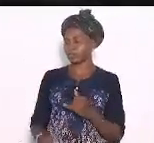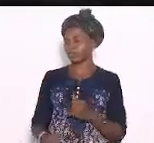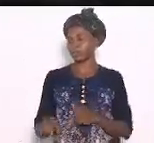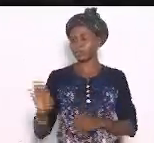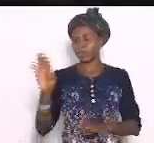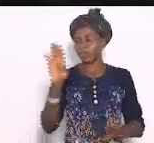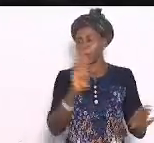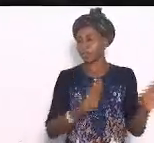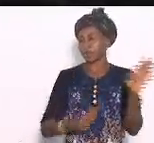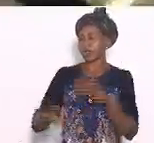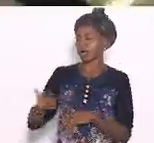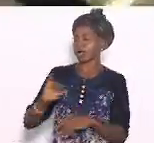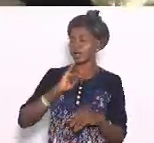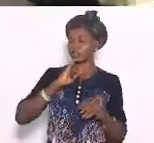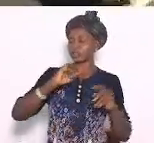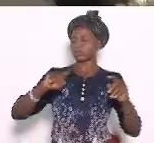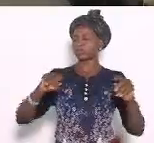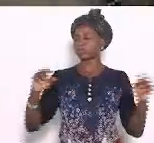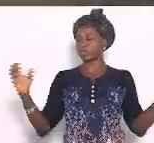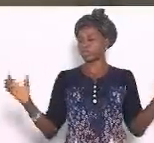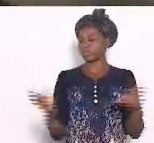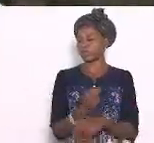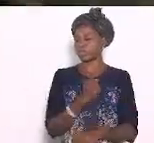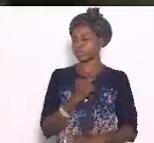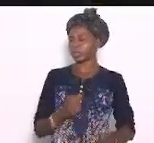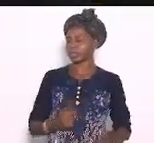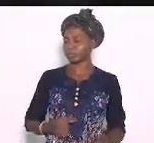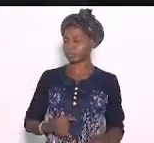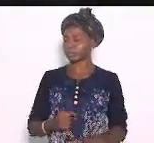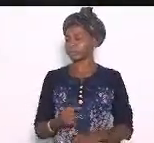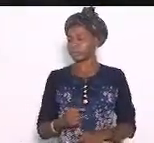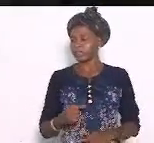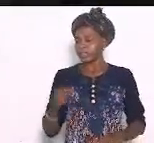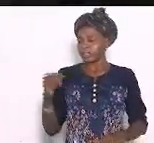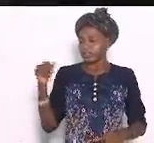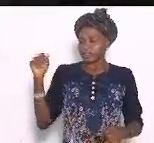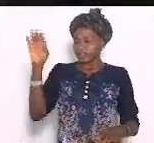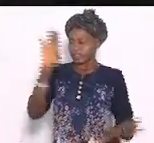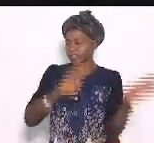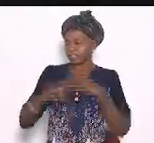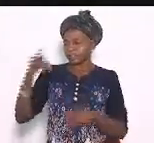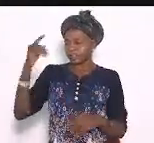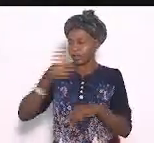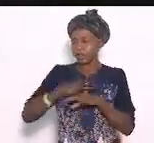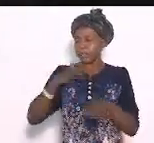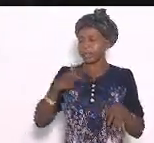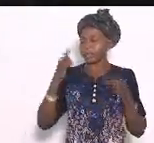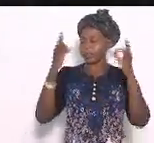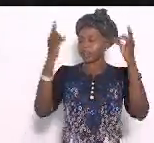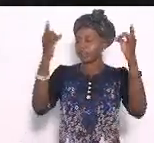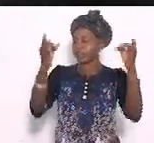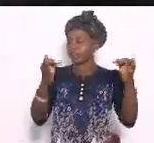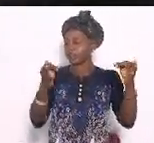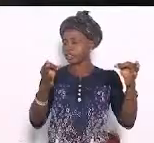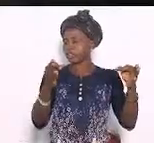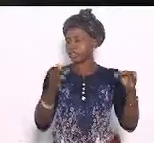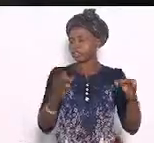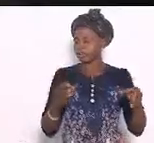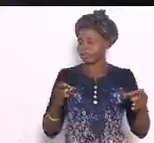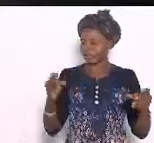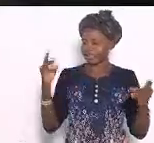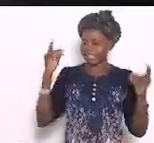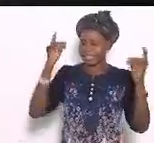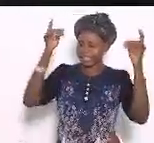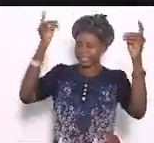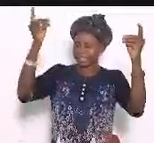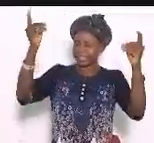all is se on my future on my destiny